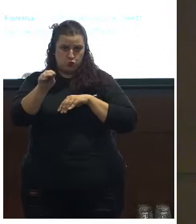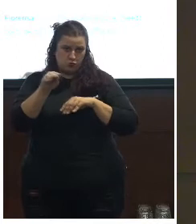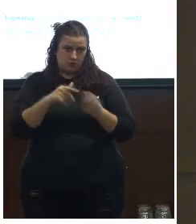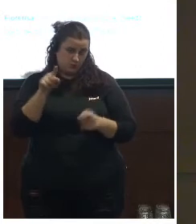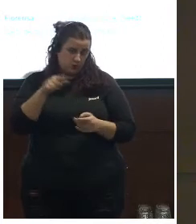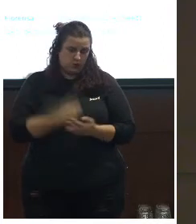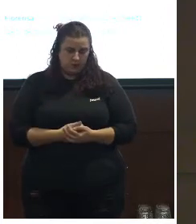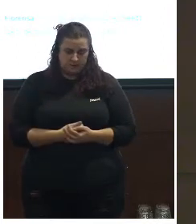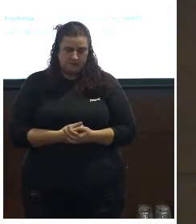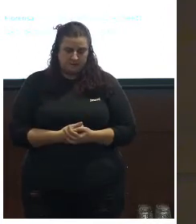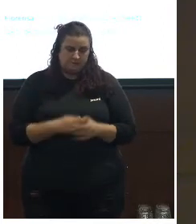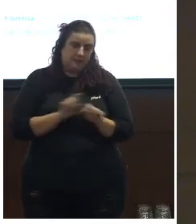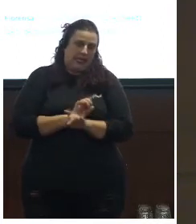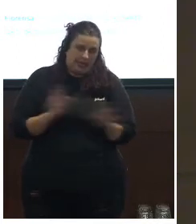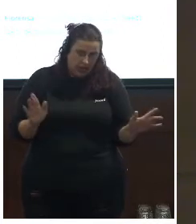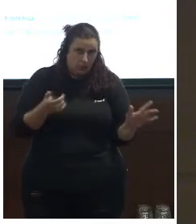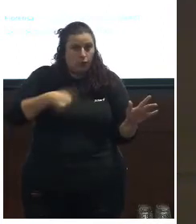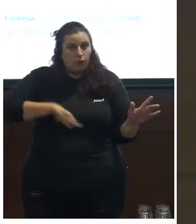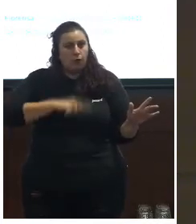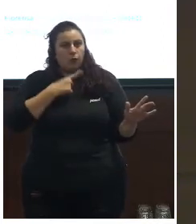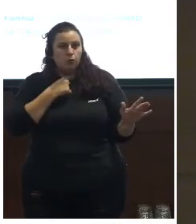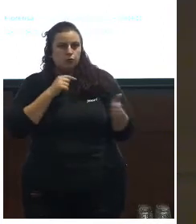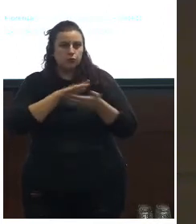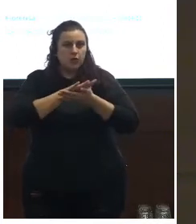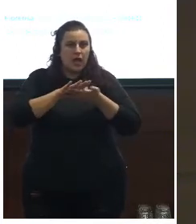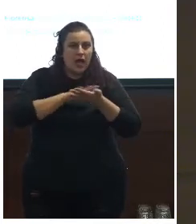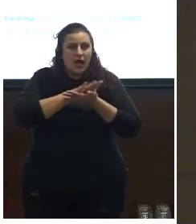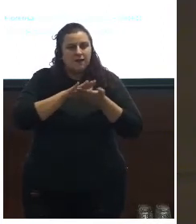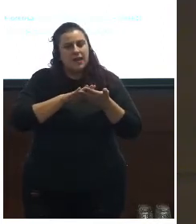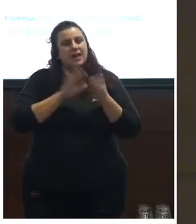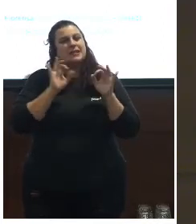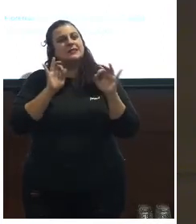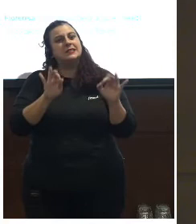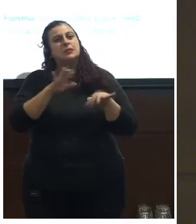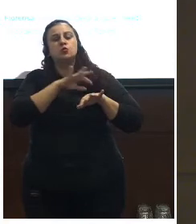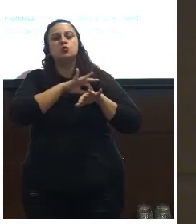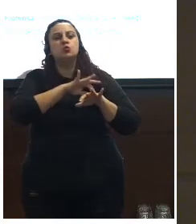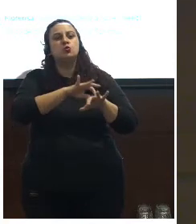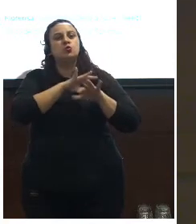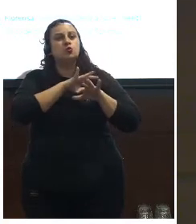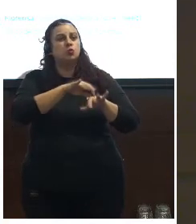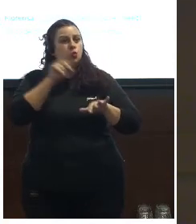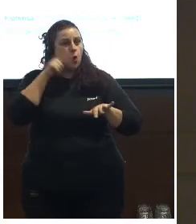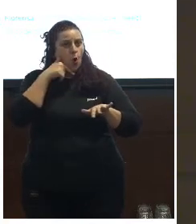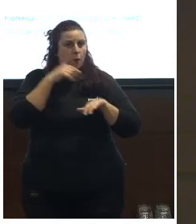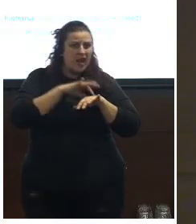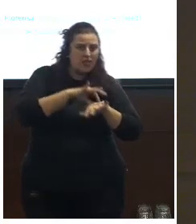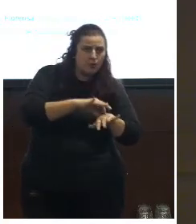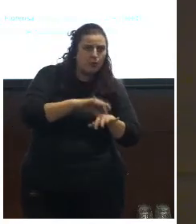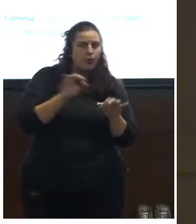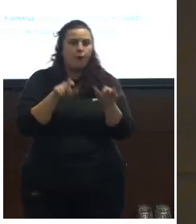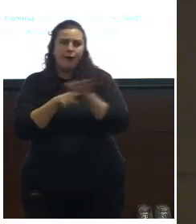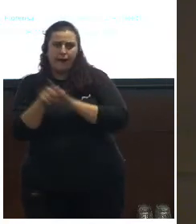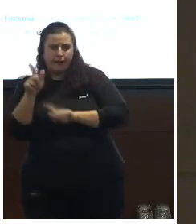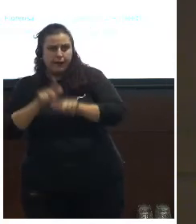to talk about how important is the role of tour operators and travel agencies in this business,